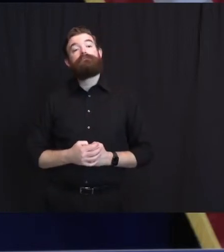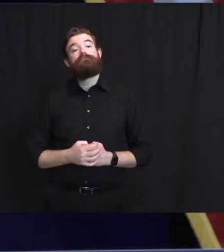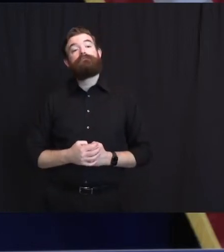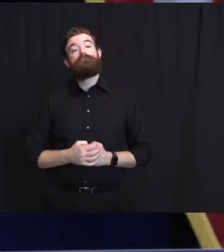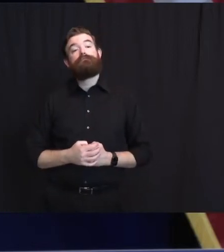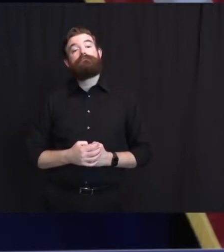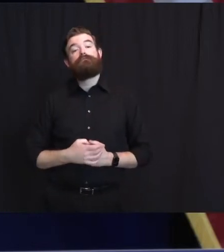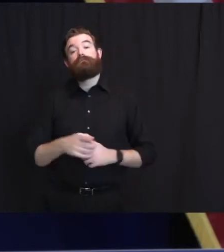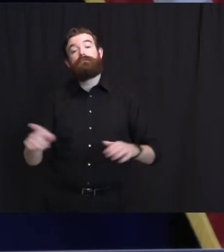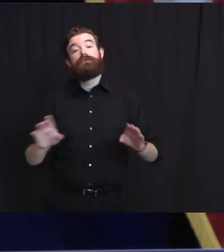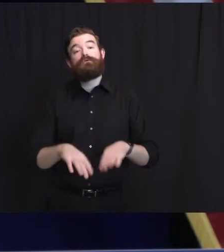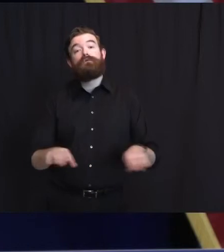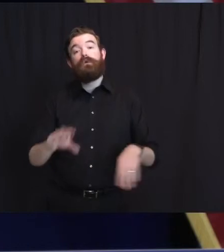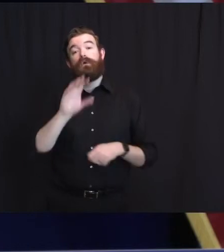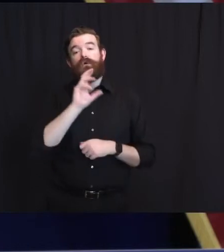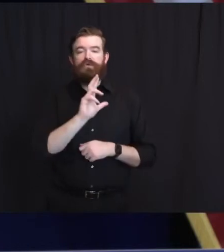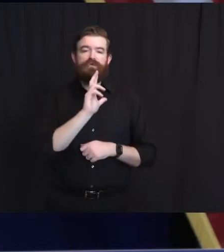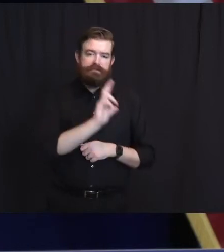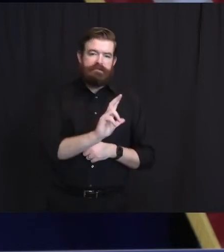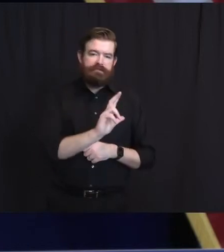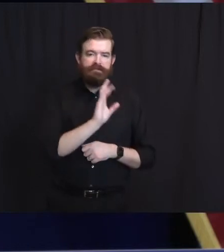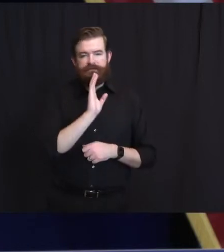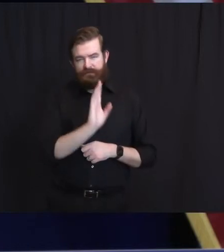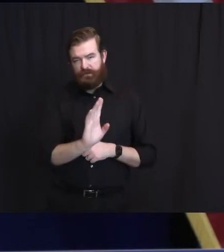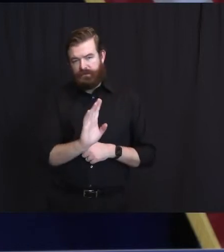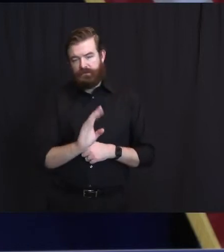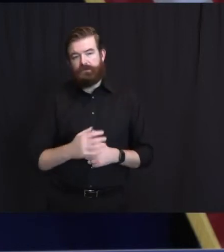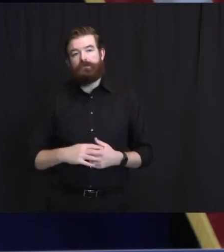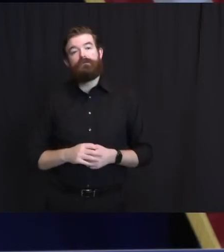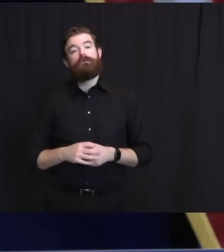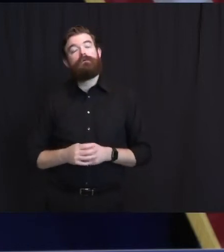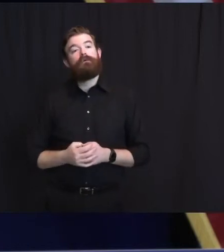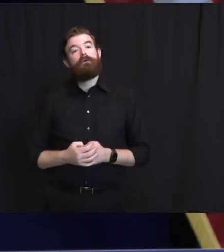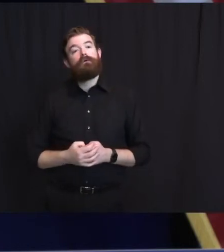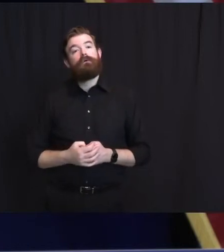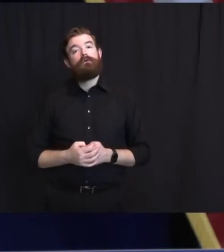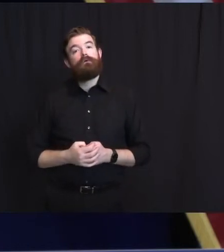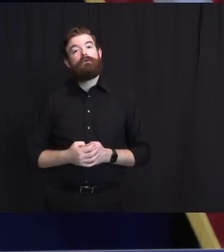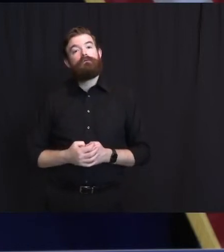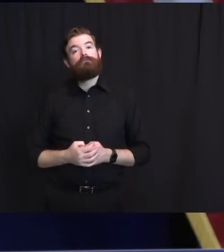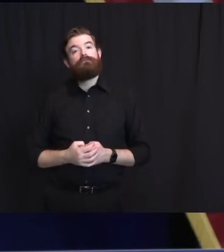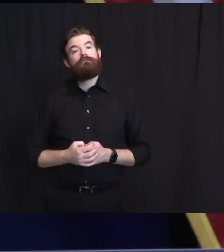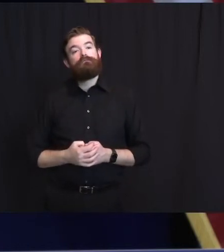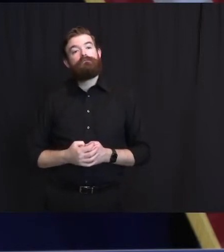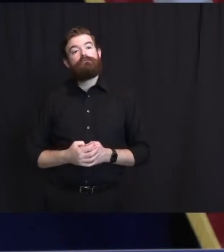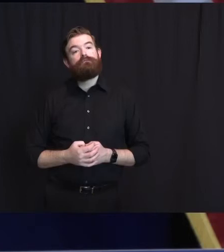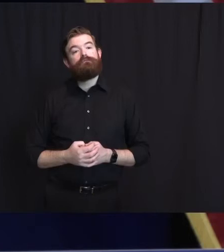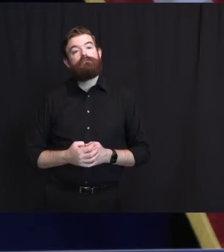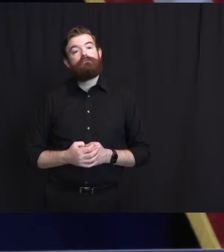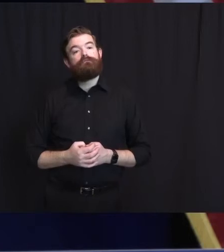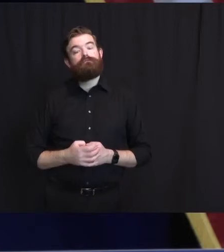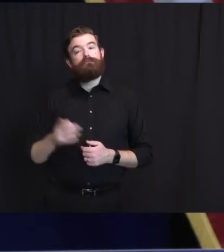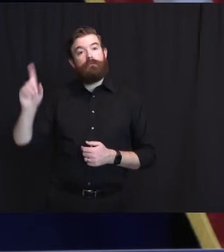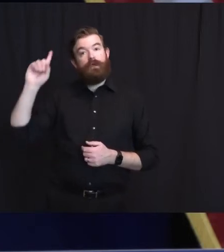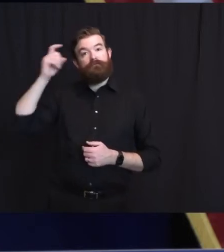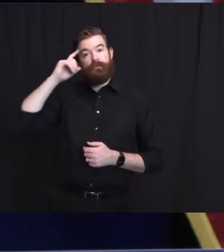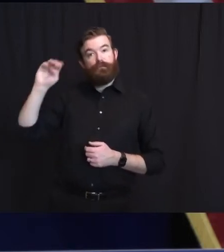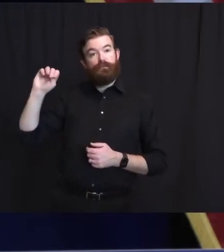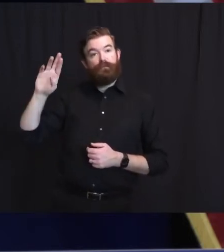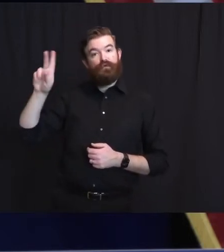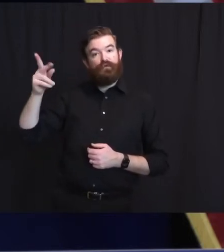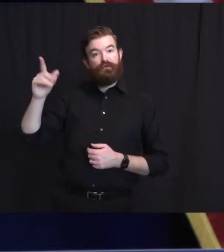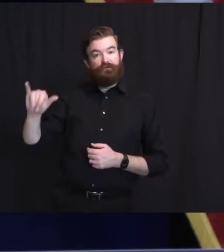Murphy enhances the stature and continues his record of monumental investment in education. Making this investment